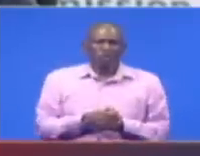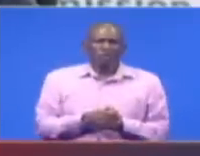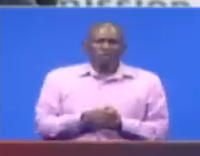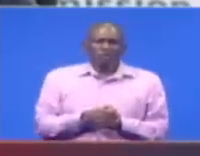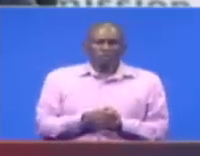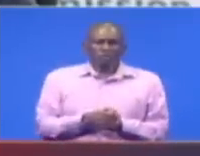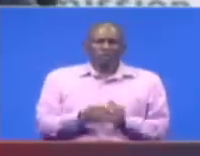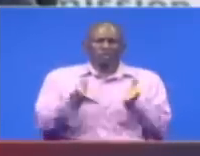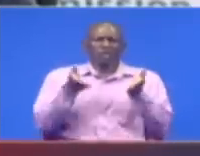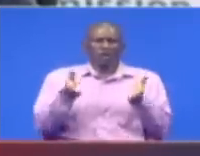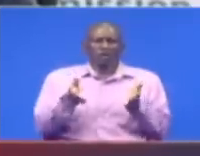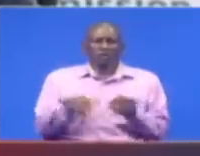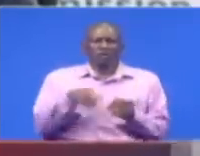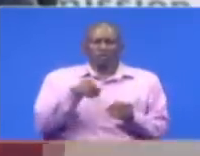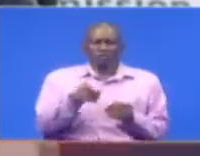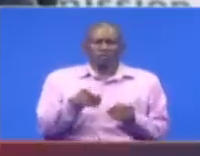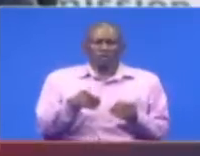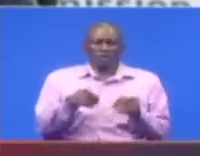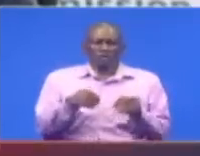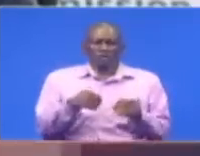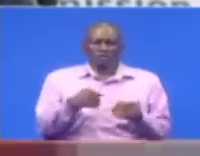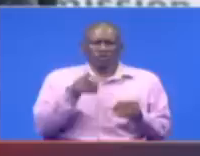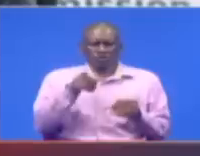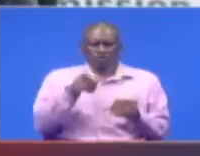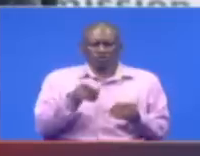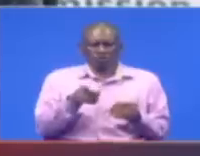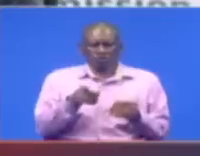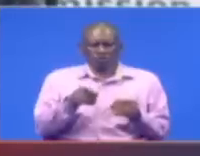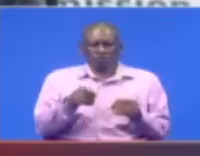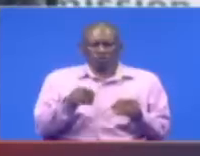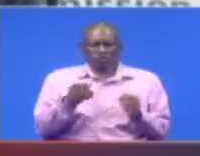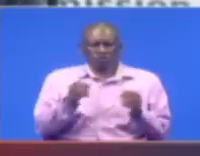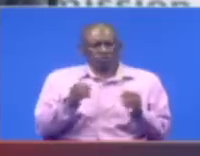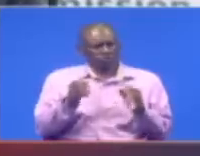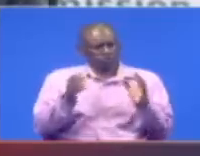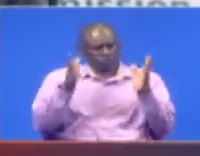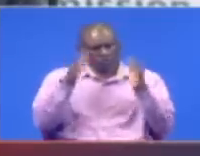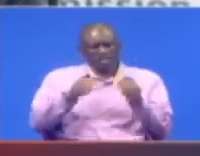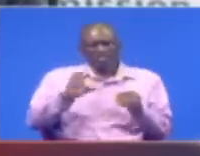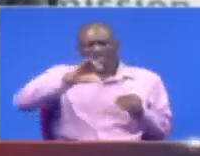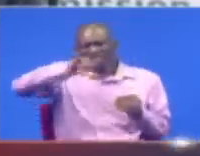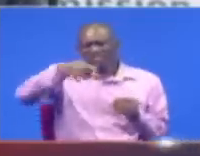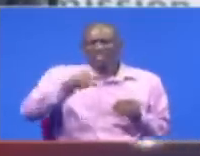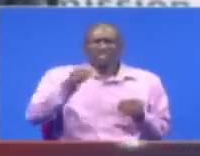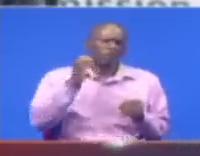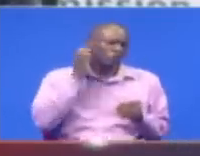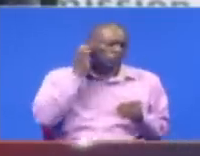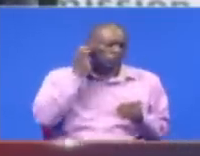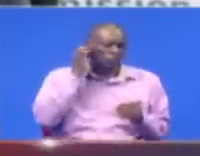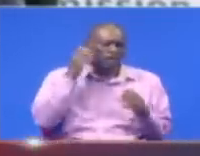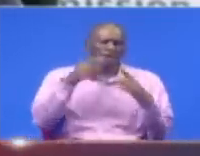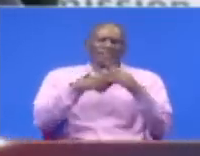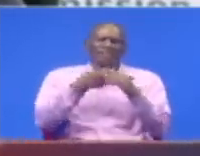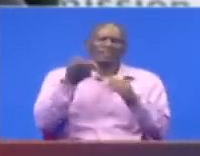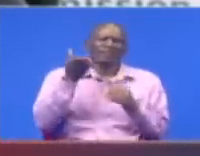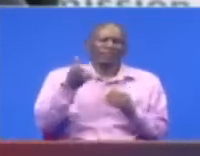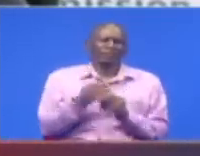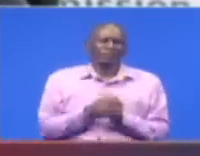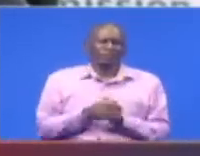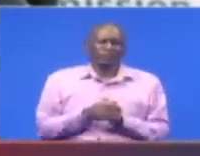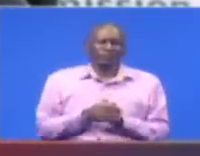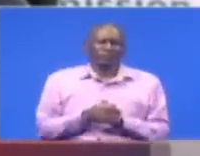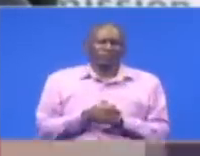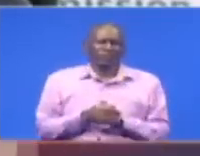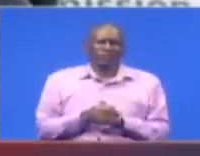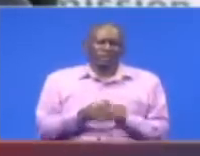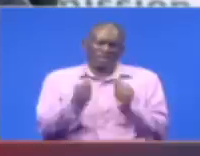since you appear to admire Chief Justice Mutunga, let me start at that point. On